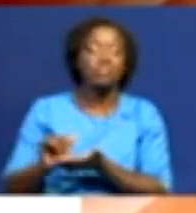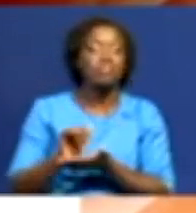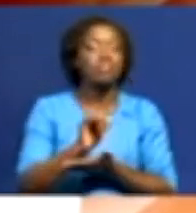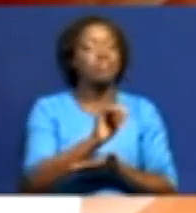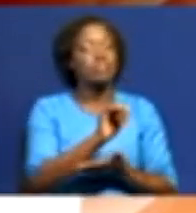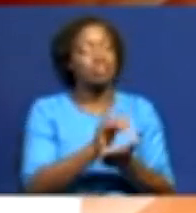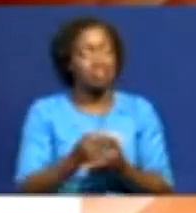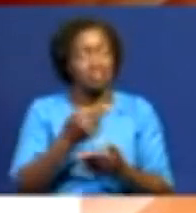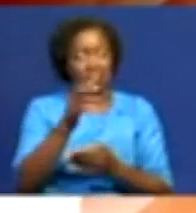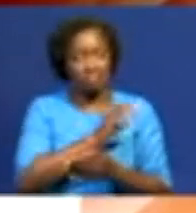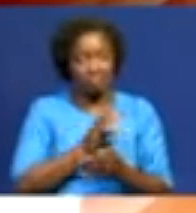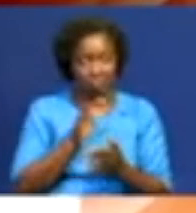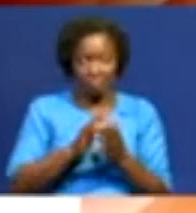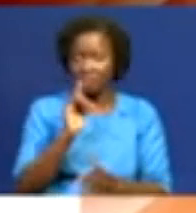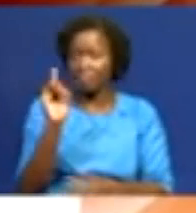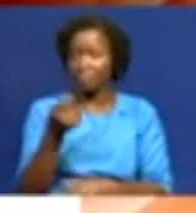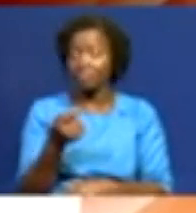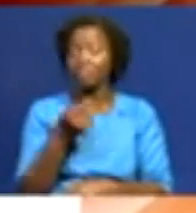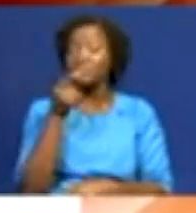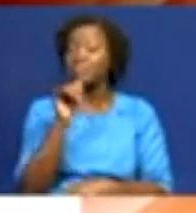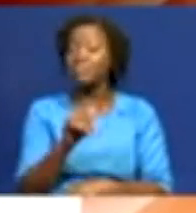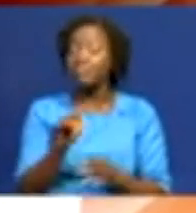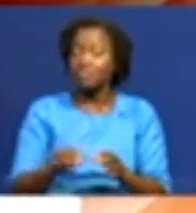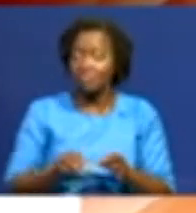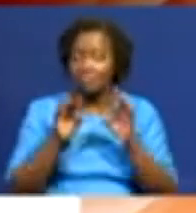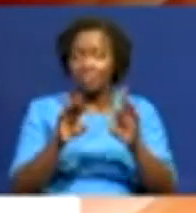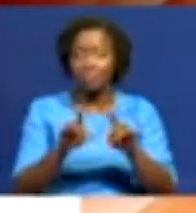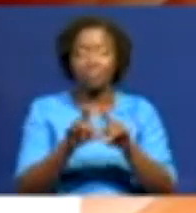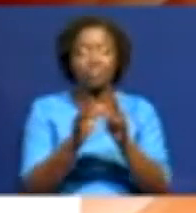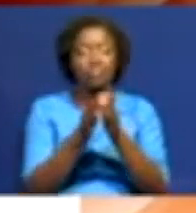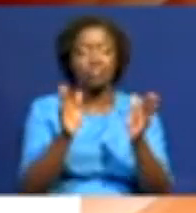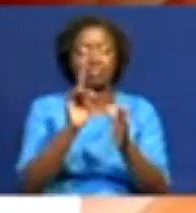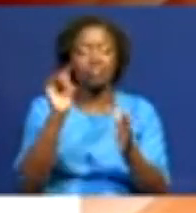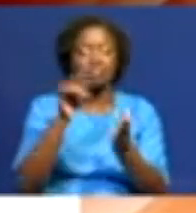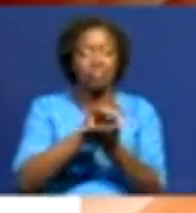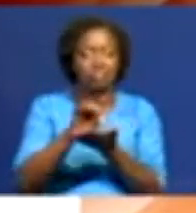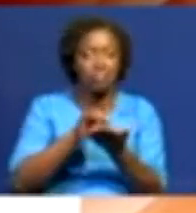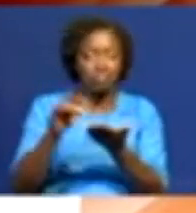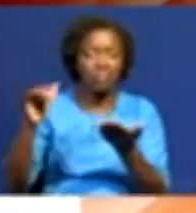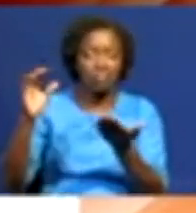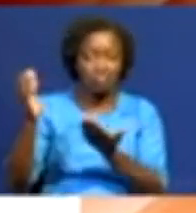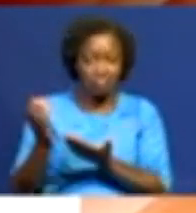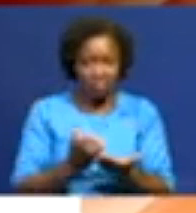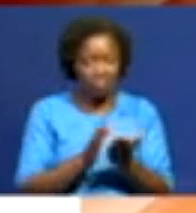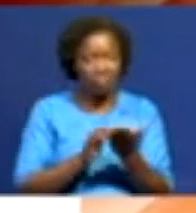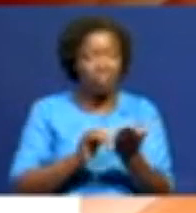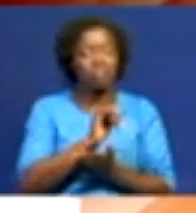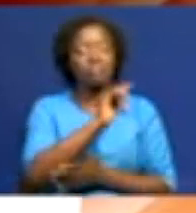High Commissioner to Kenya Luke Williams says Australia is also open for Kenya tea imports and export wheat to Kenya.